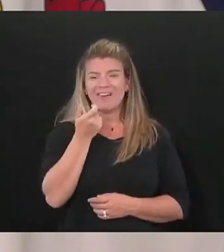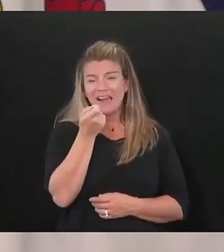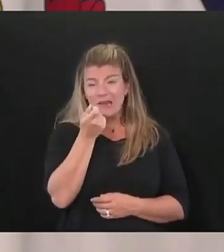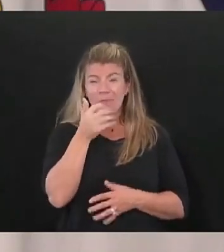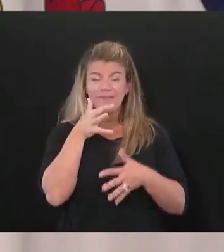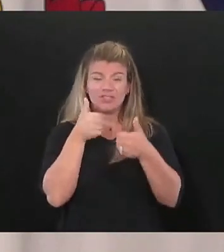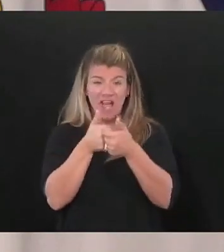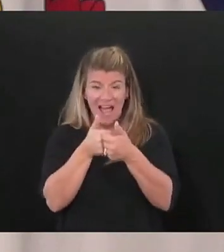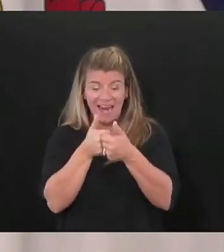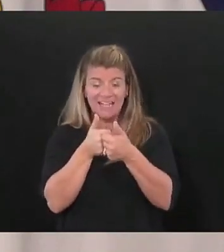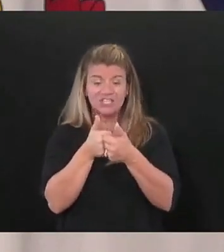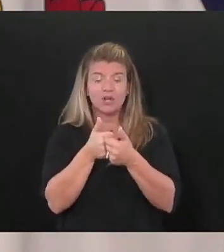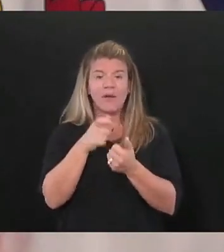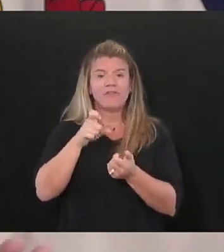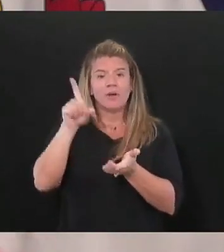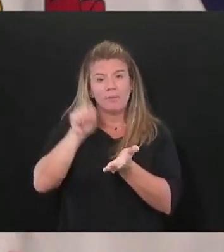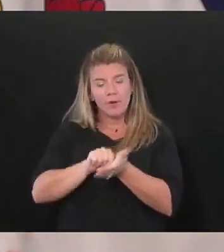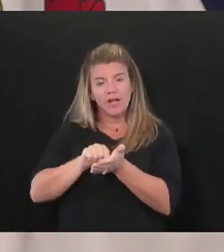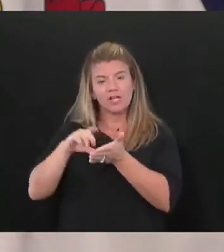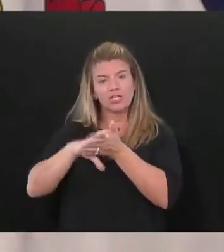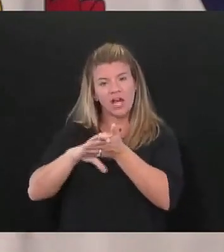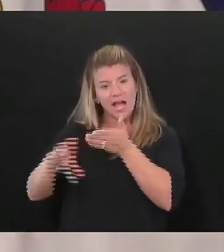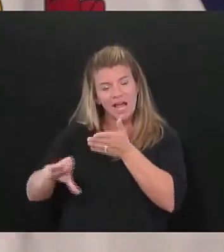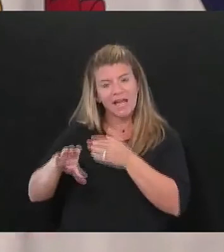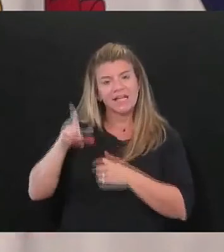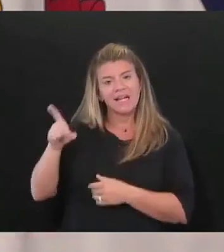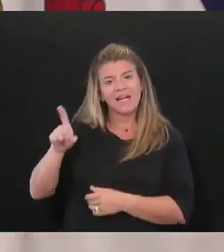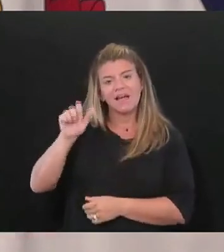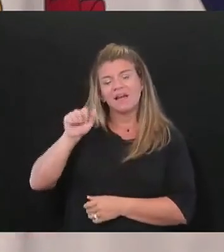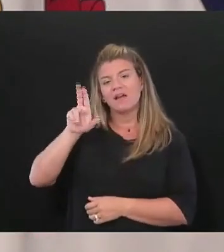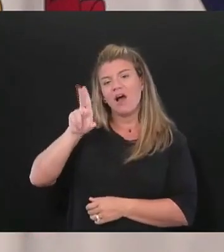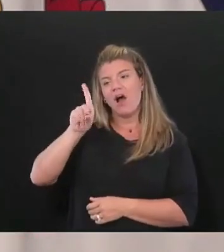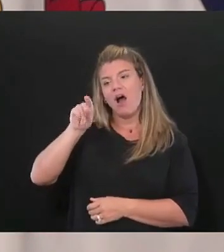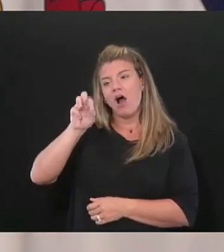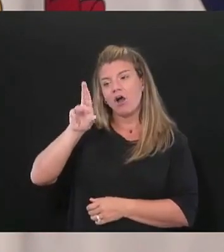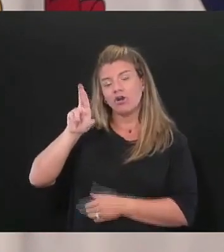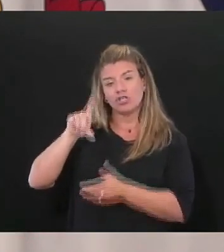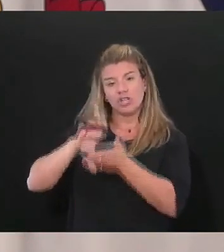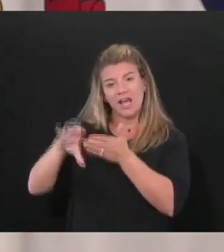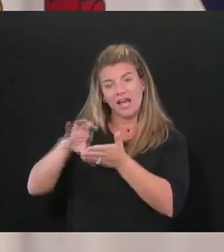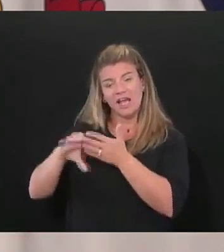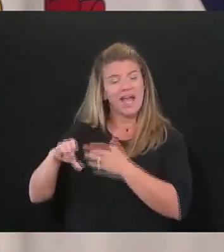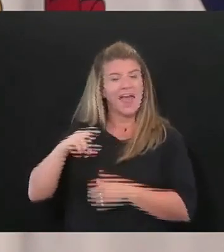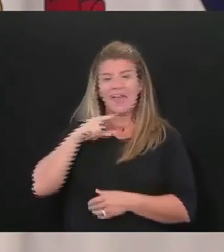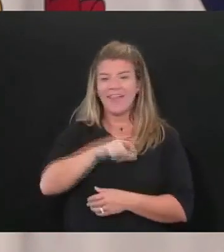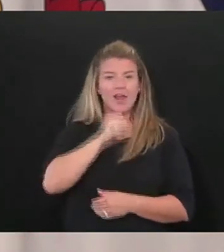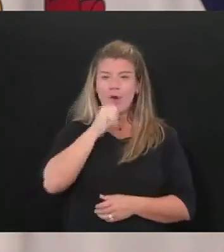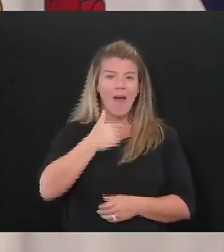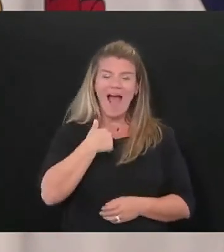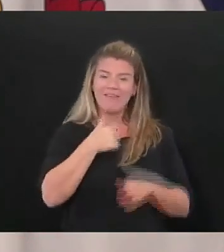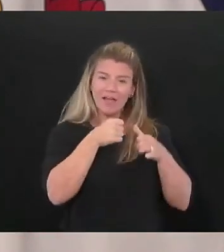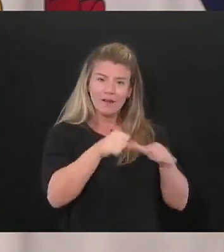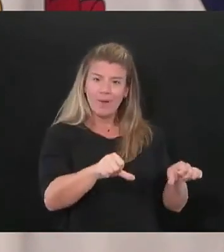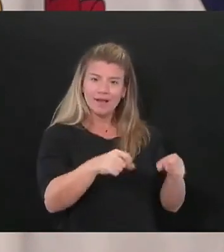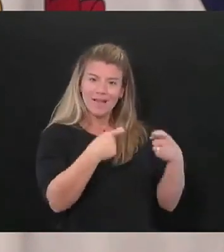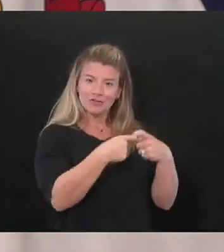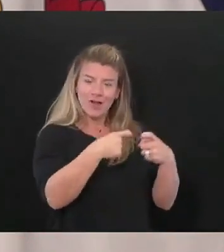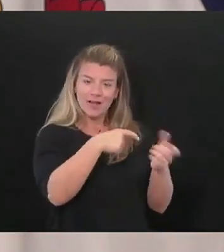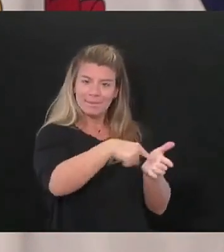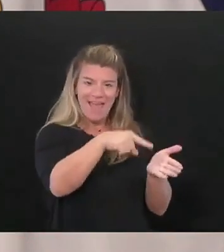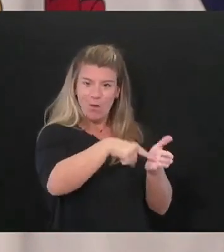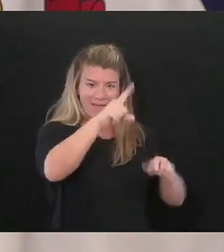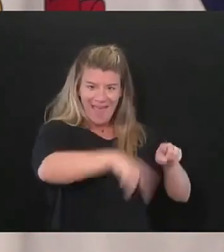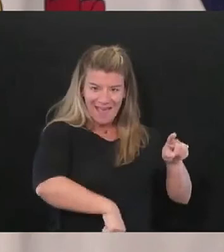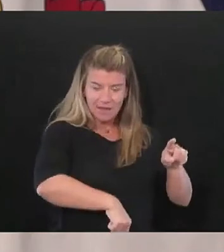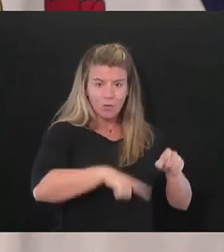because we're having to print checks in the auditor's department and everything, rather than just send the money out electronically, and that's a little bit of a problem.